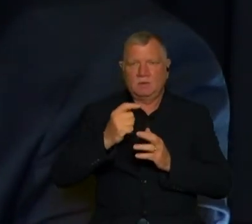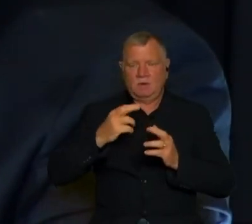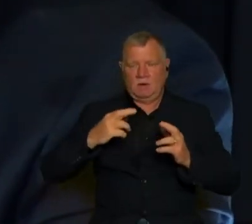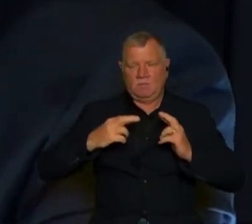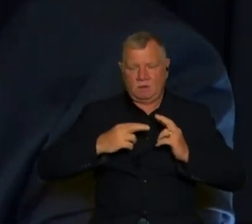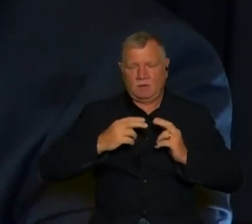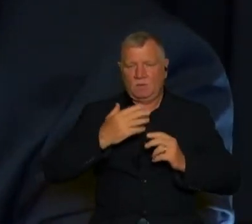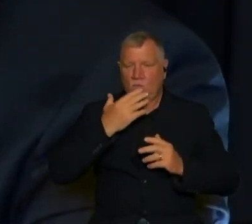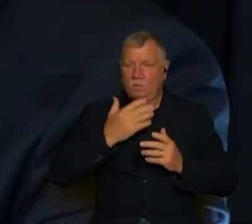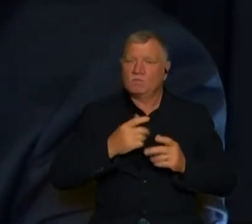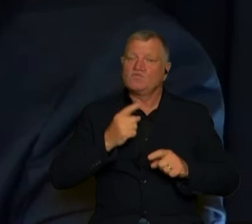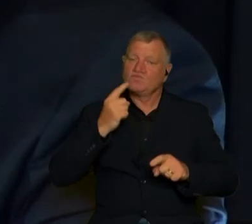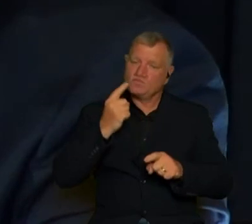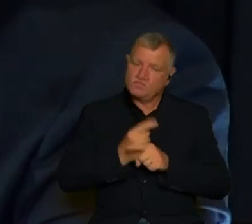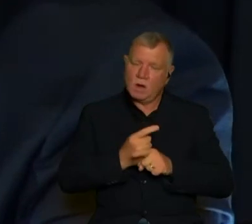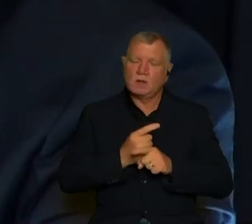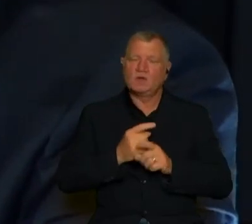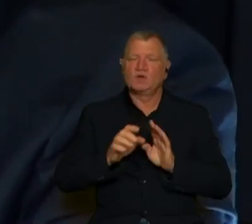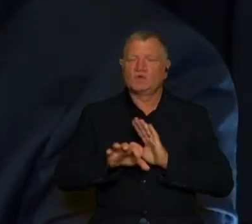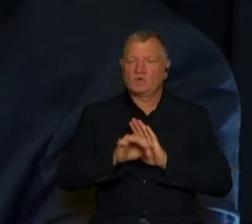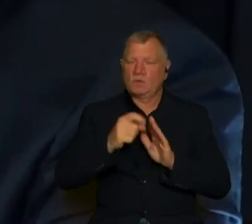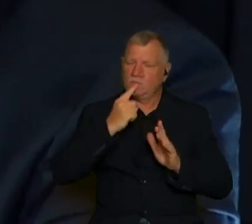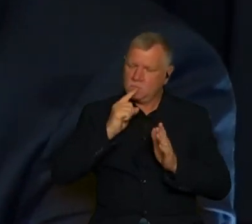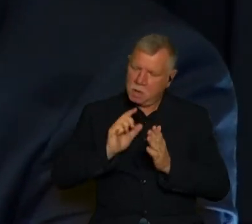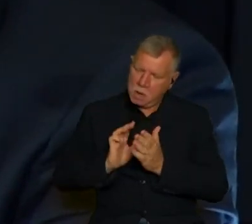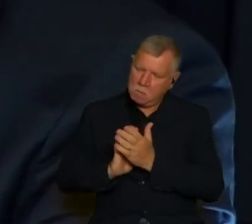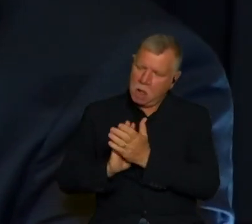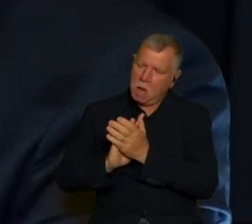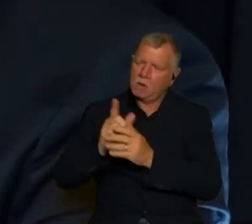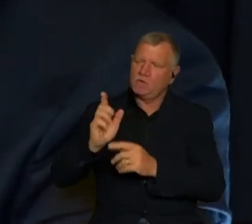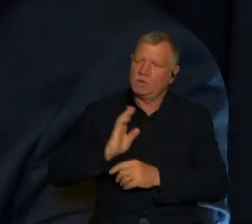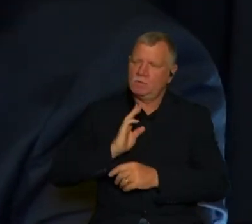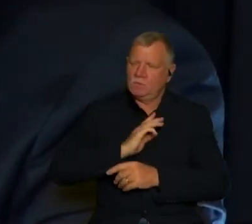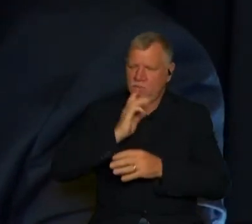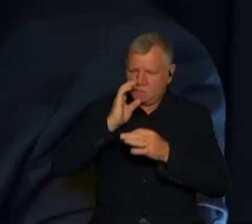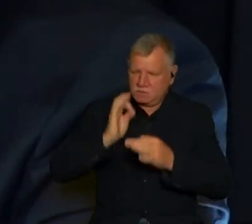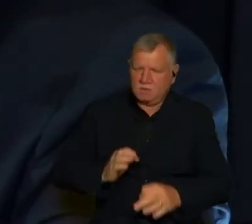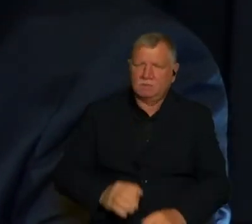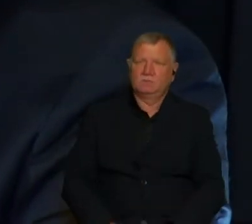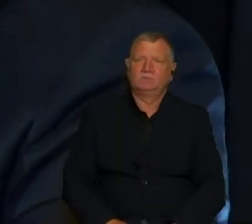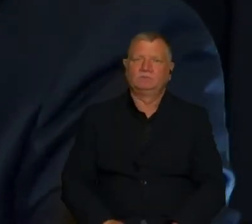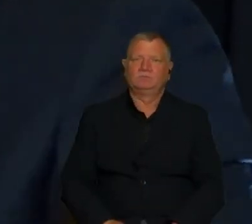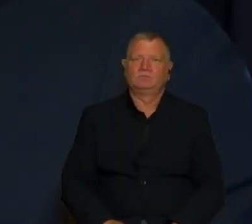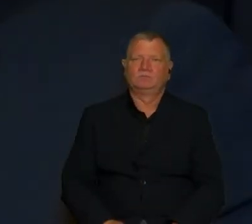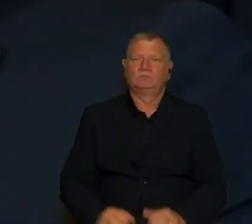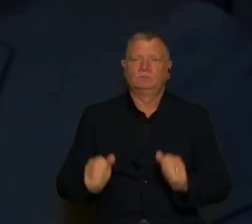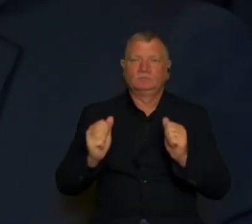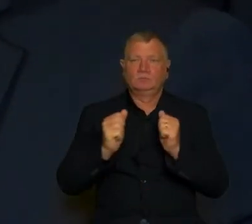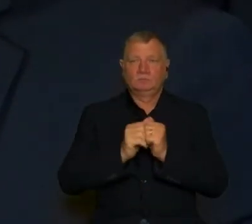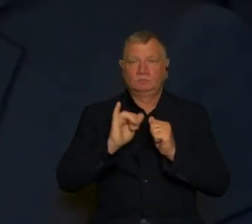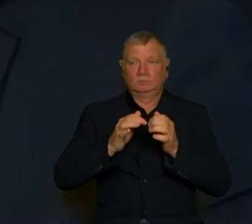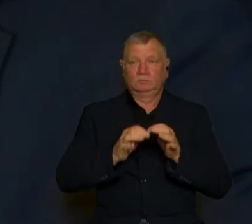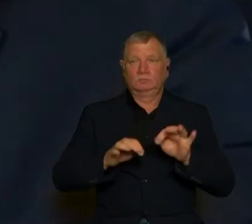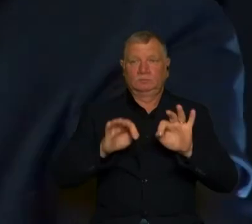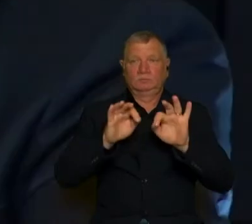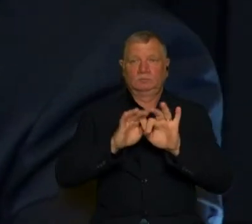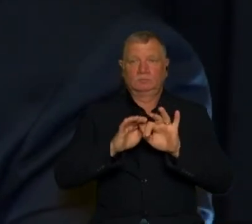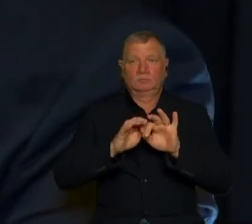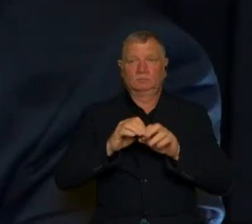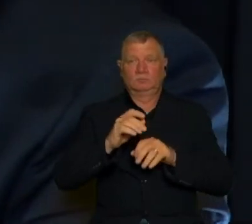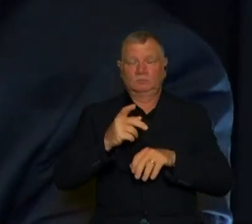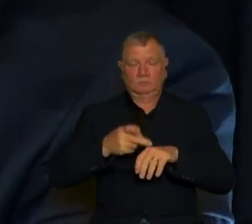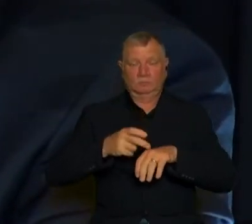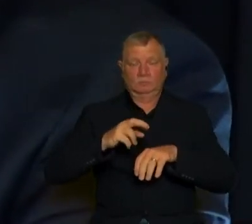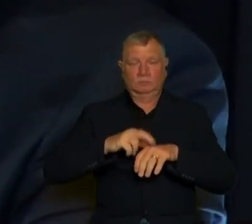retirees was the correct choice, and I applaud the board for the decision. Due to this crucial concession,